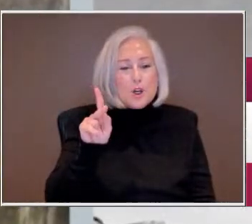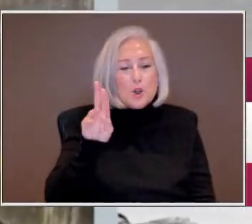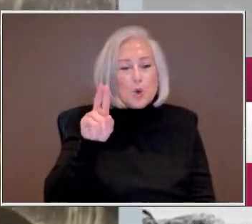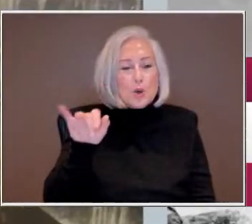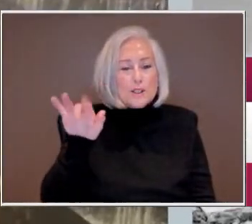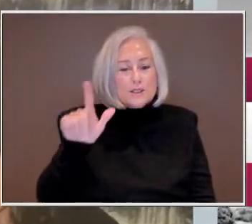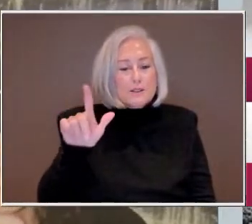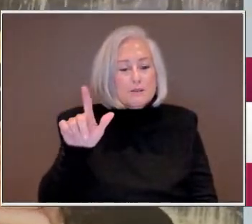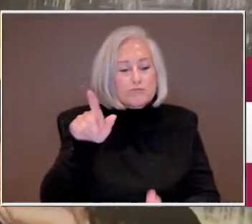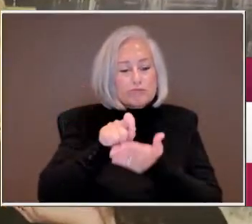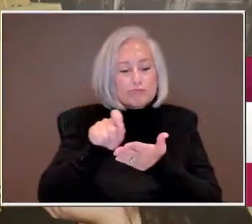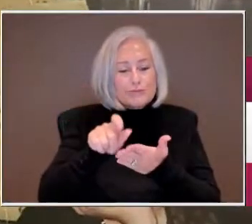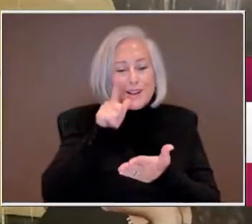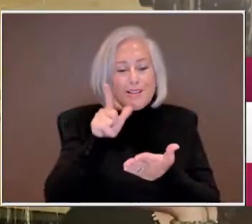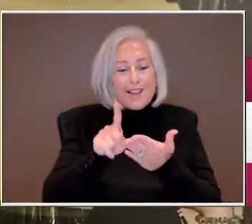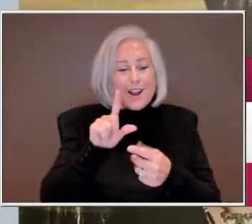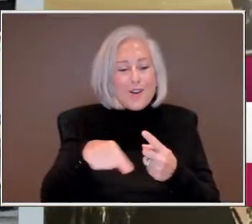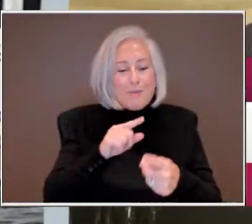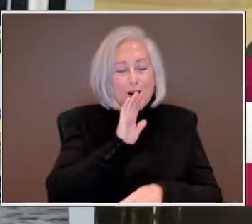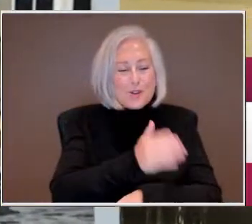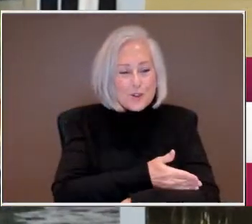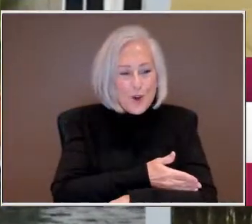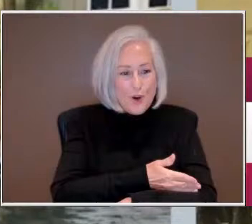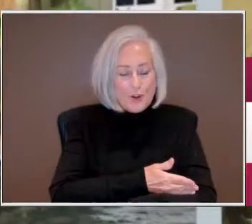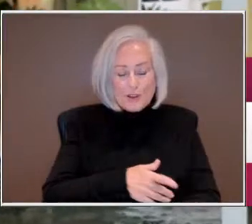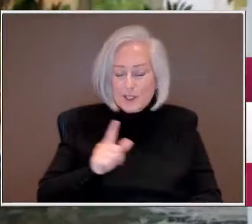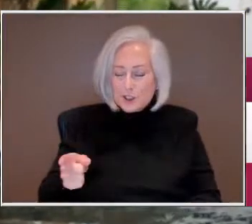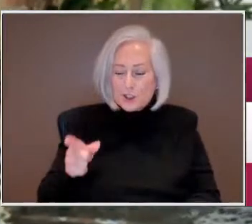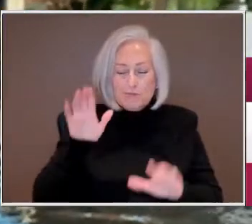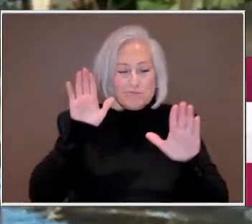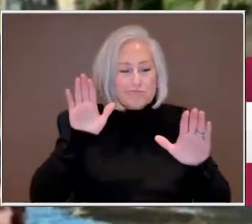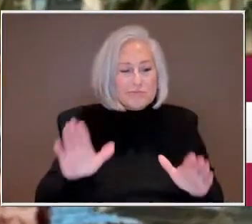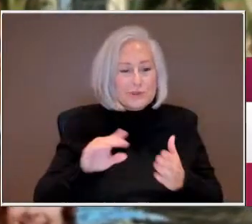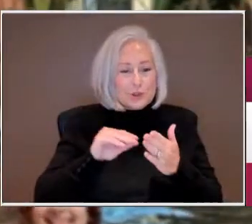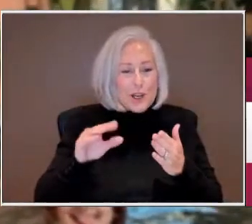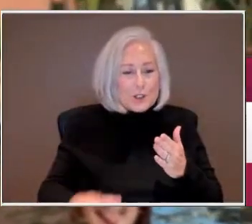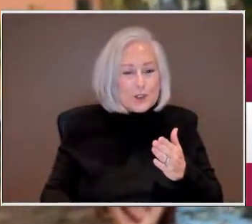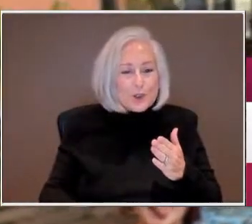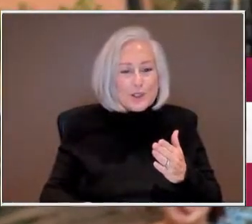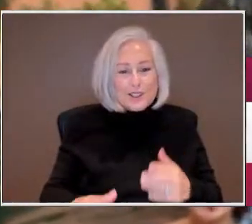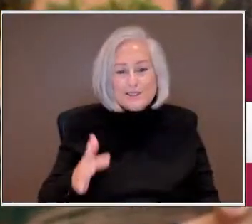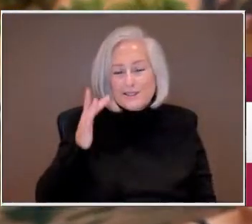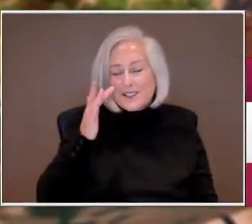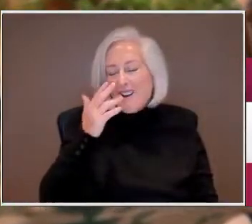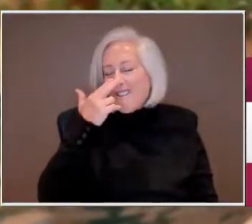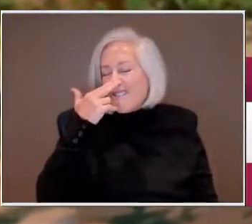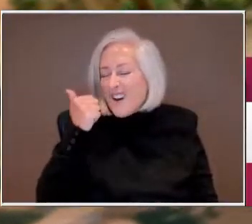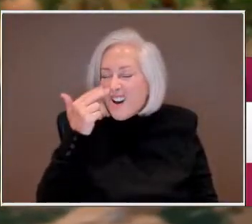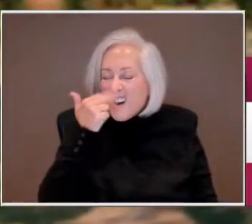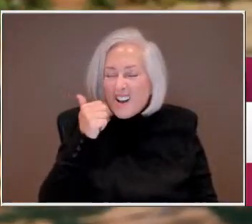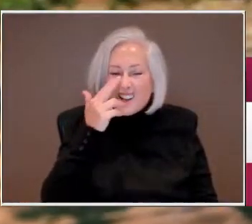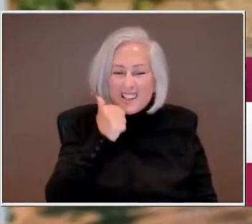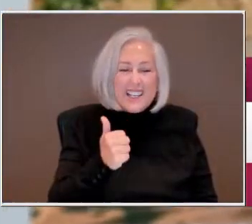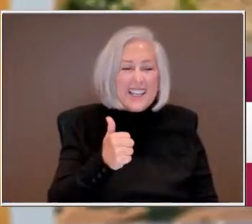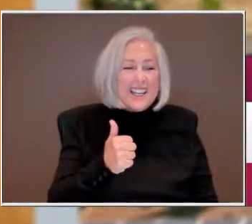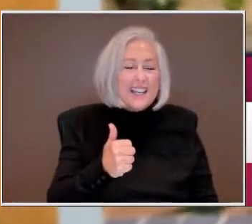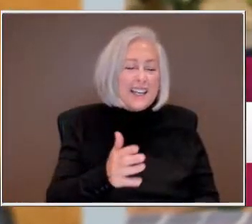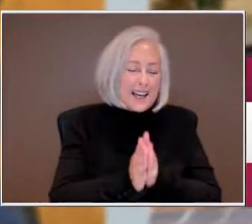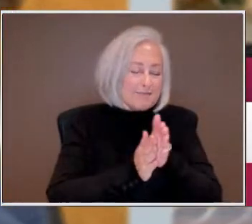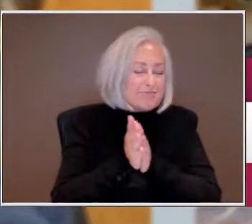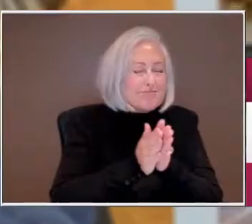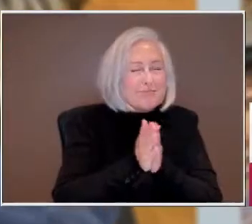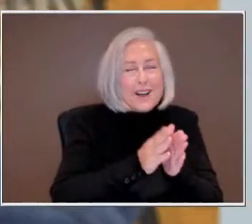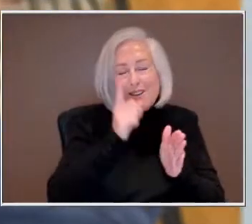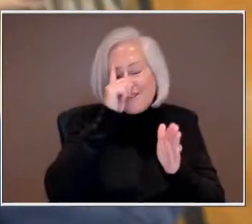she says Kaylin was not only an excellent student, but had an incredibly sharp sense of humor and a passion for life that was